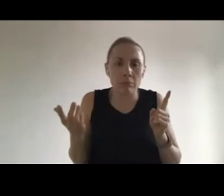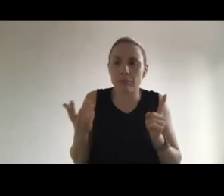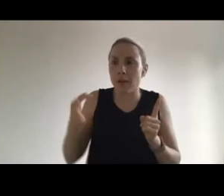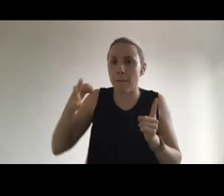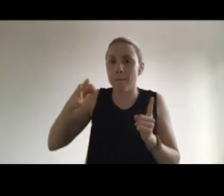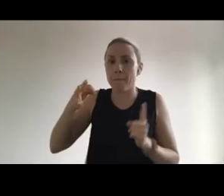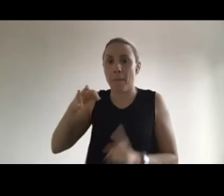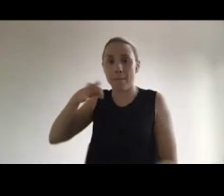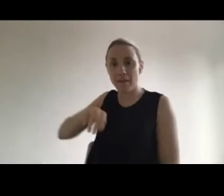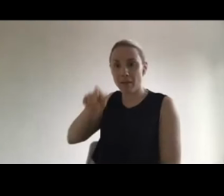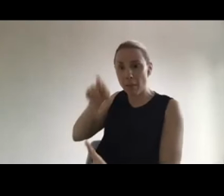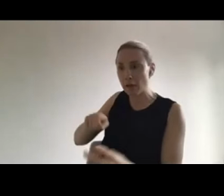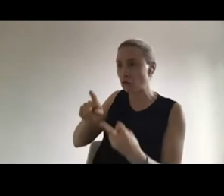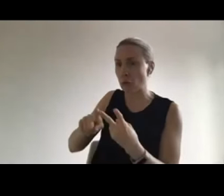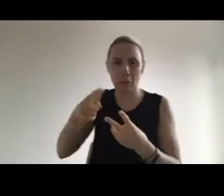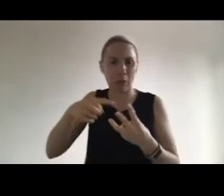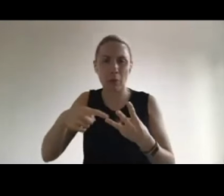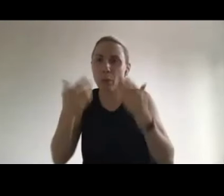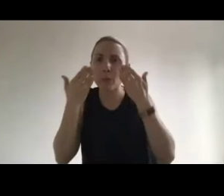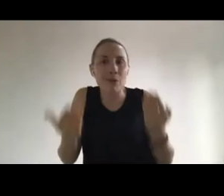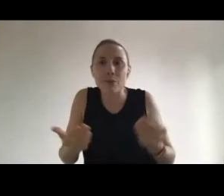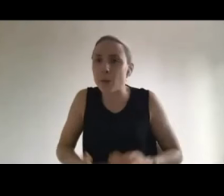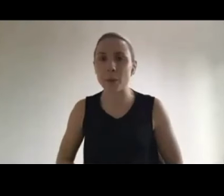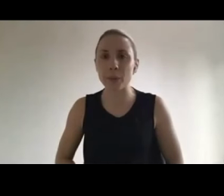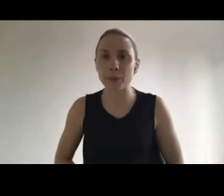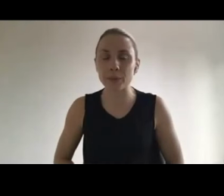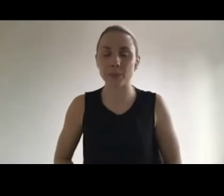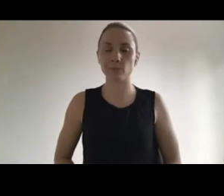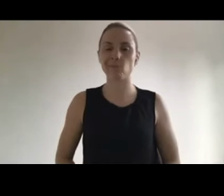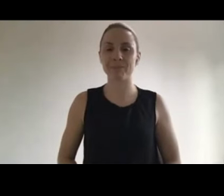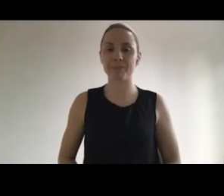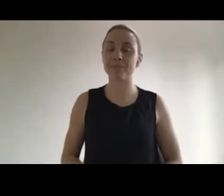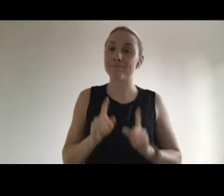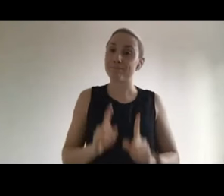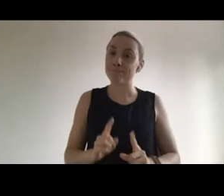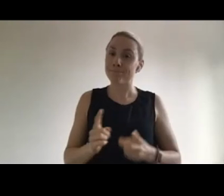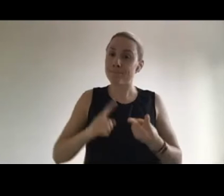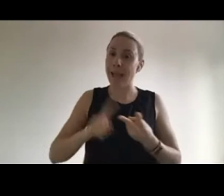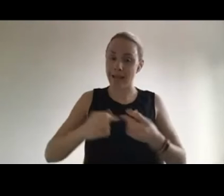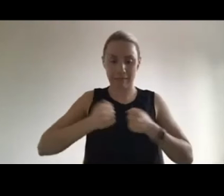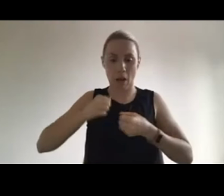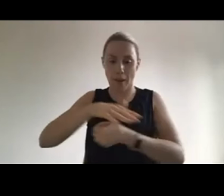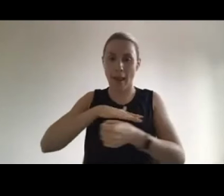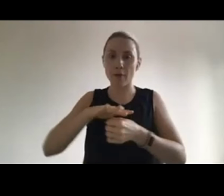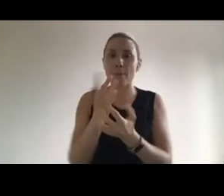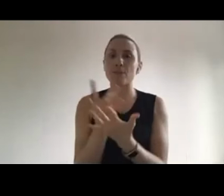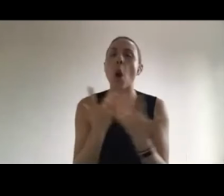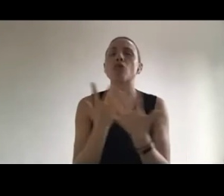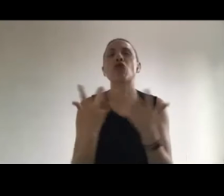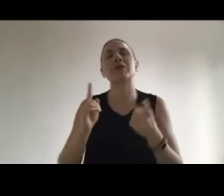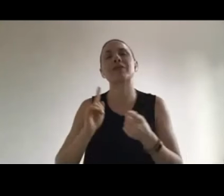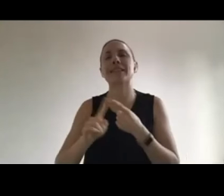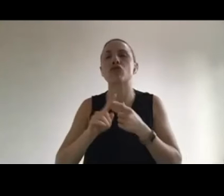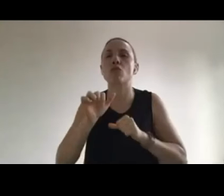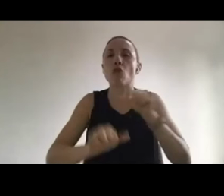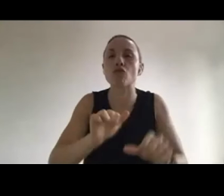that is quite particular for our field, that there is quite a large variation in audiometric protocols and equipments and